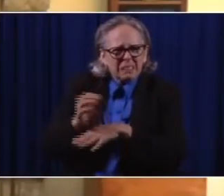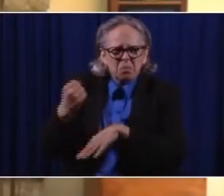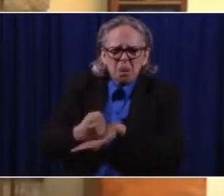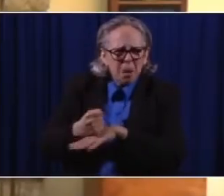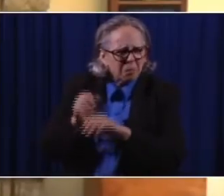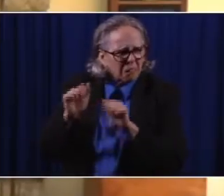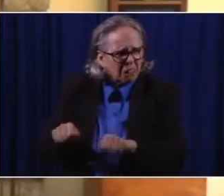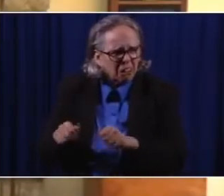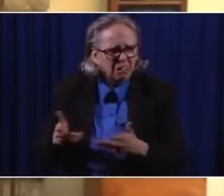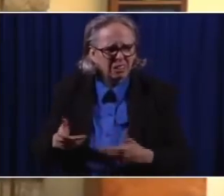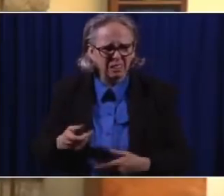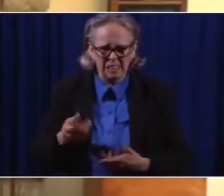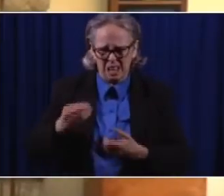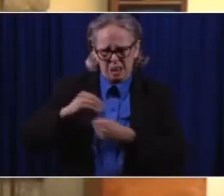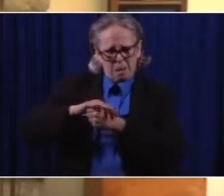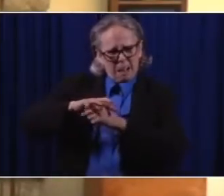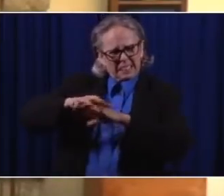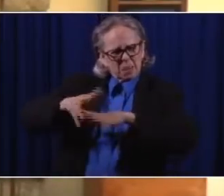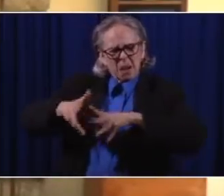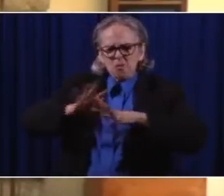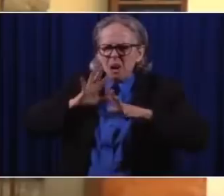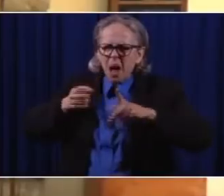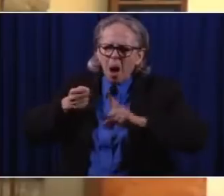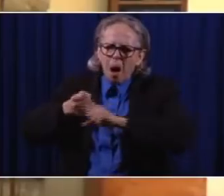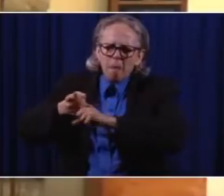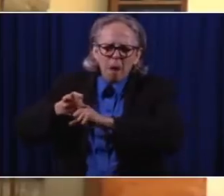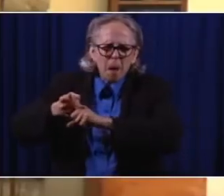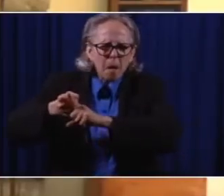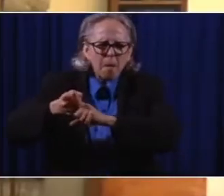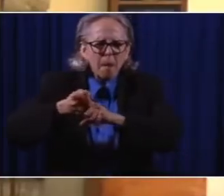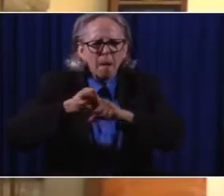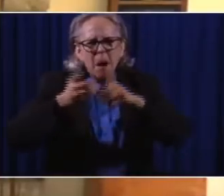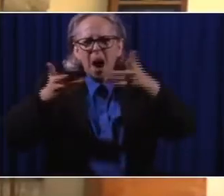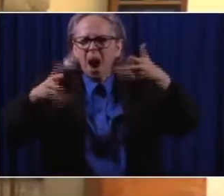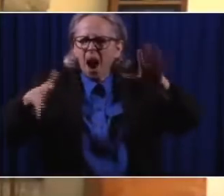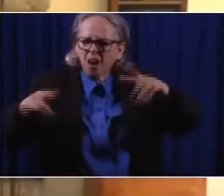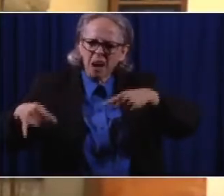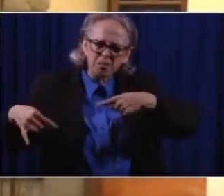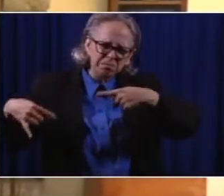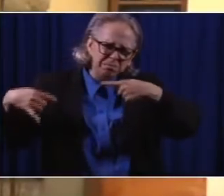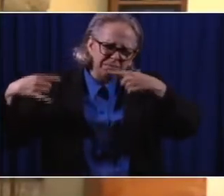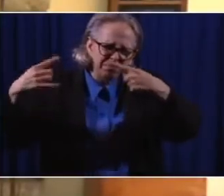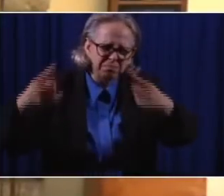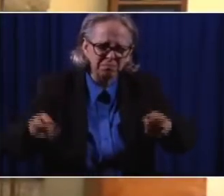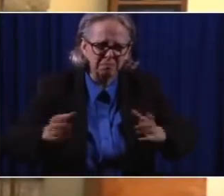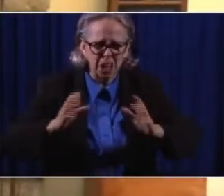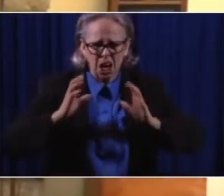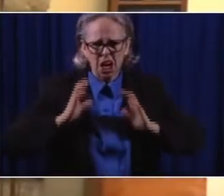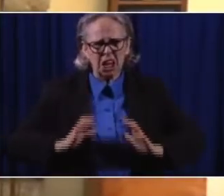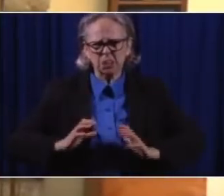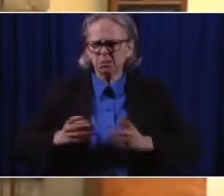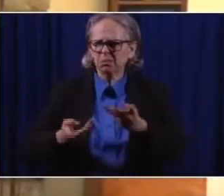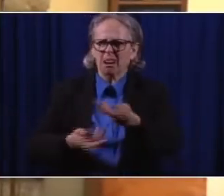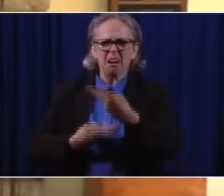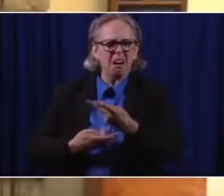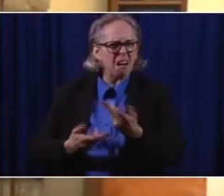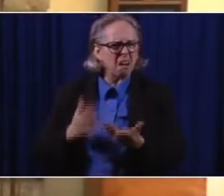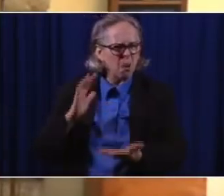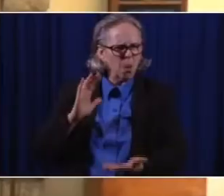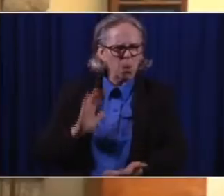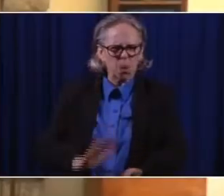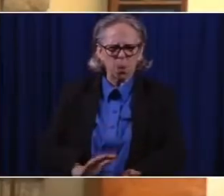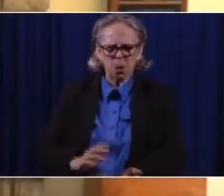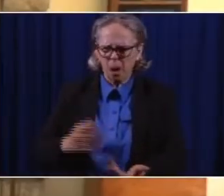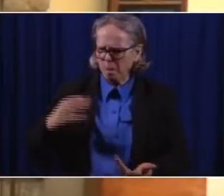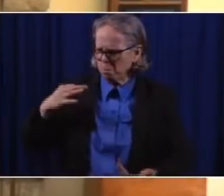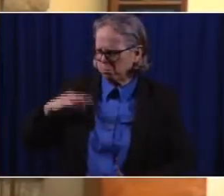itself has slowed down the number of people who want to go out. But you know, we've never said